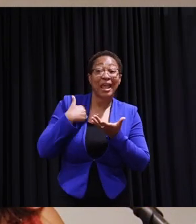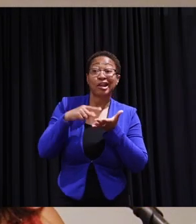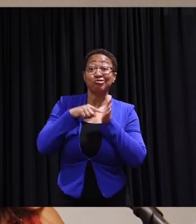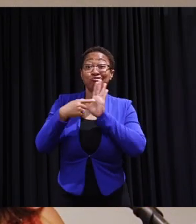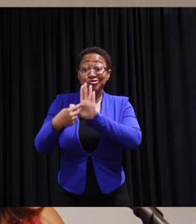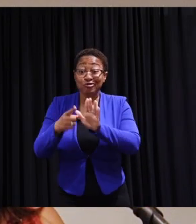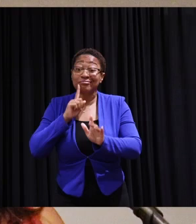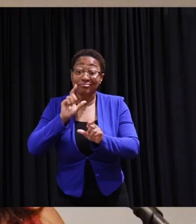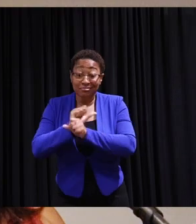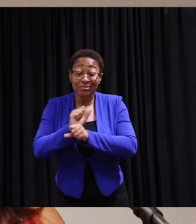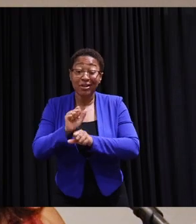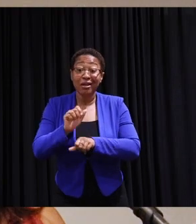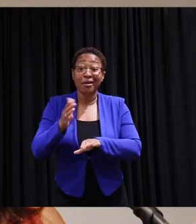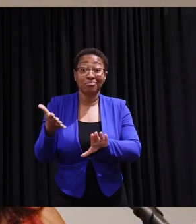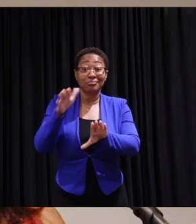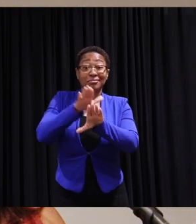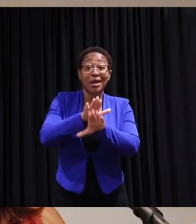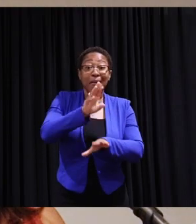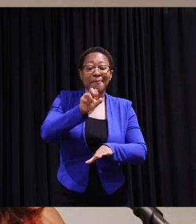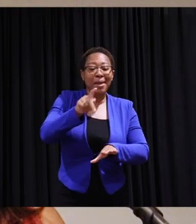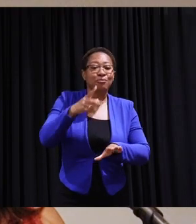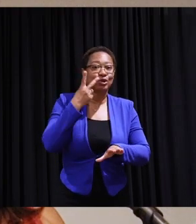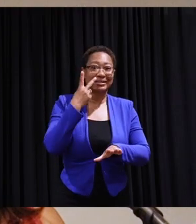these old redlining districts environmentally,